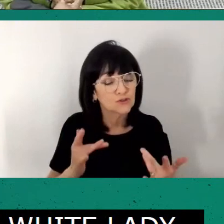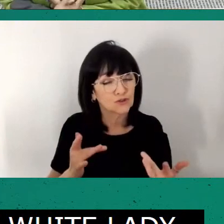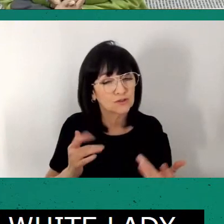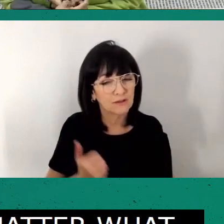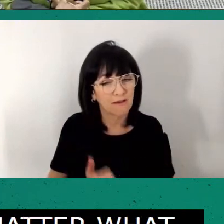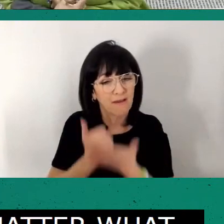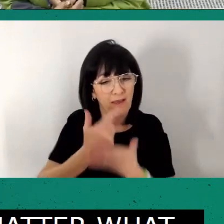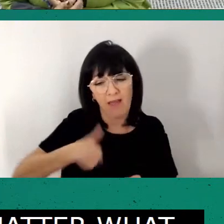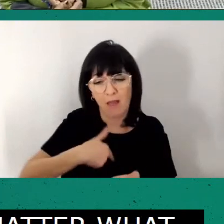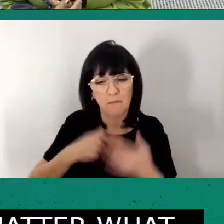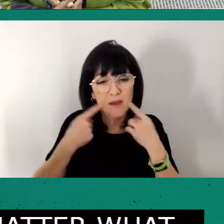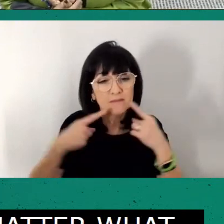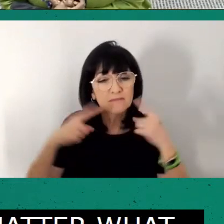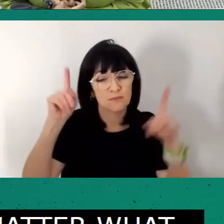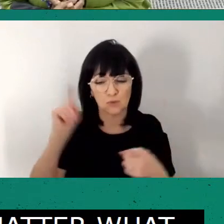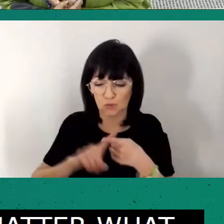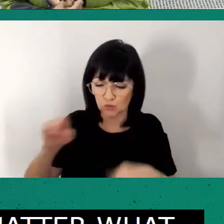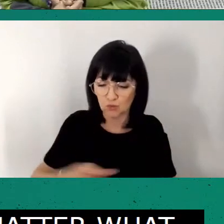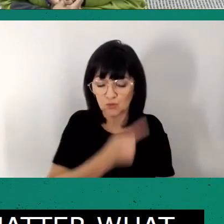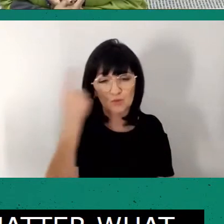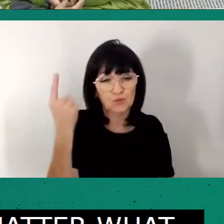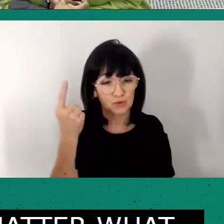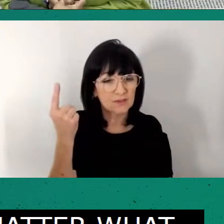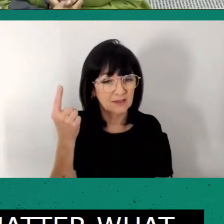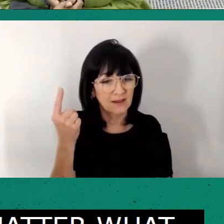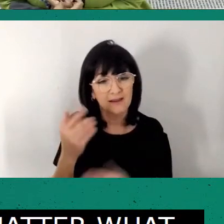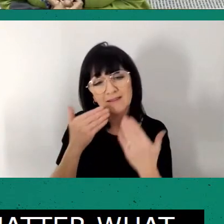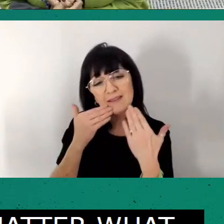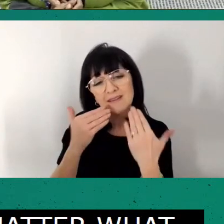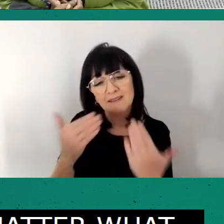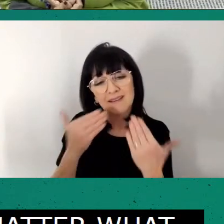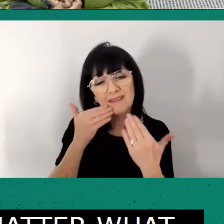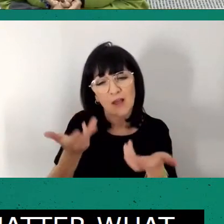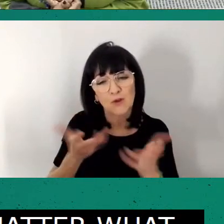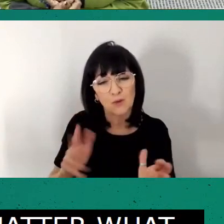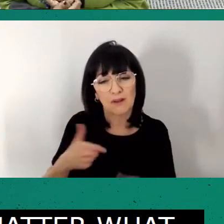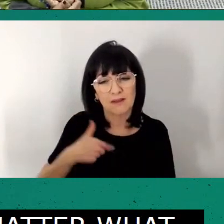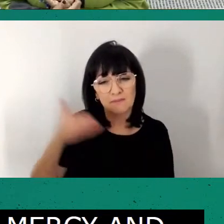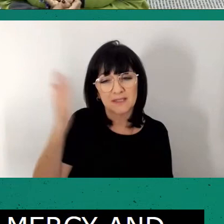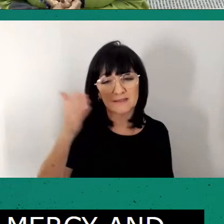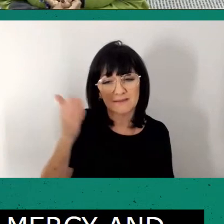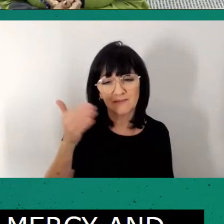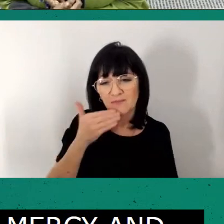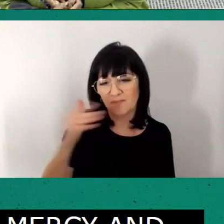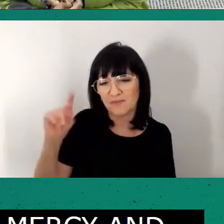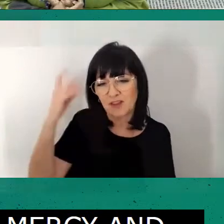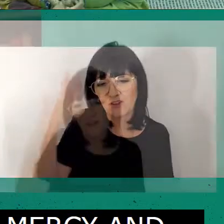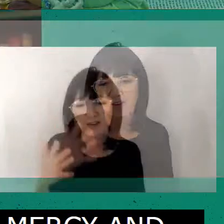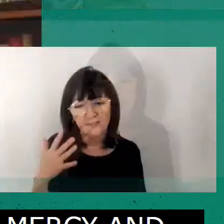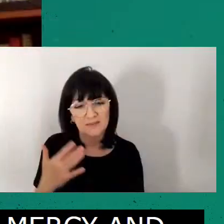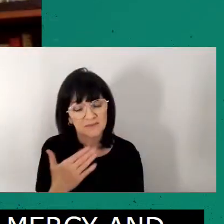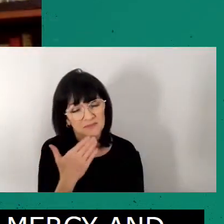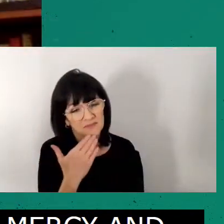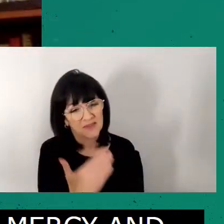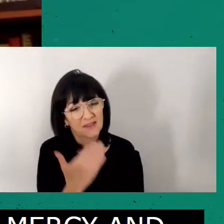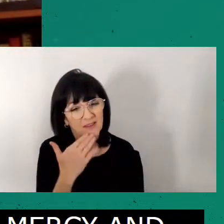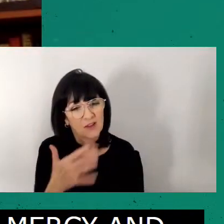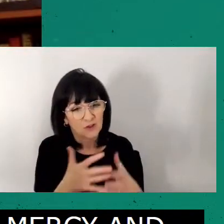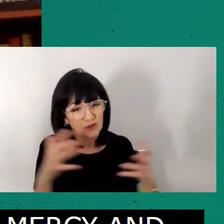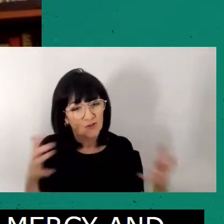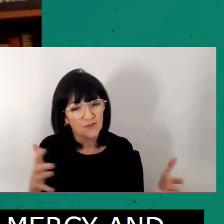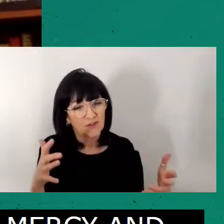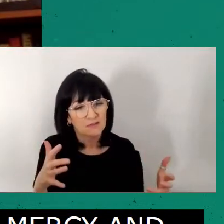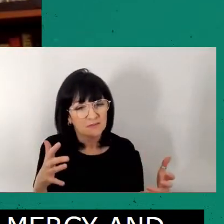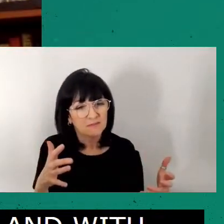right back to the governor. Thank you very much for giving me this opportunity. Thank you very much, Dr. Hollingsworth. That